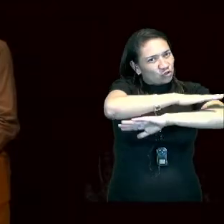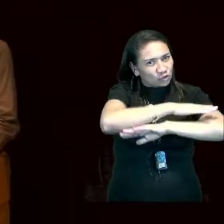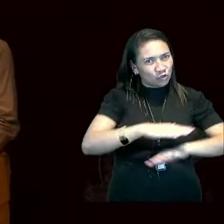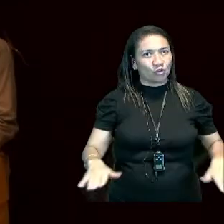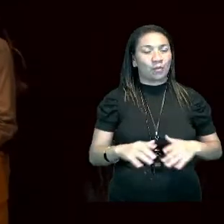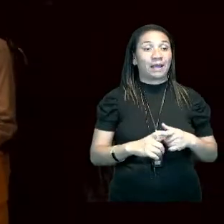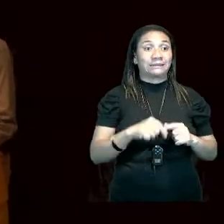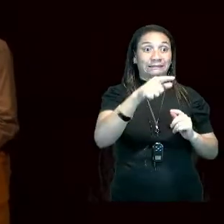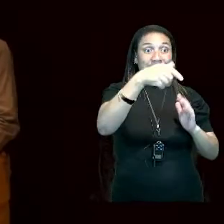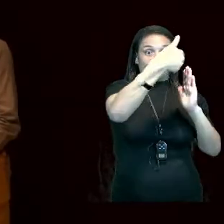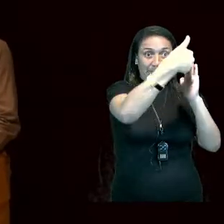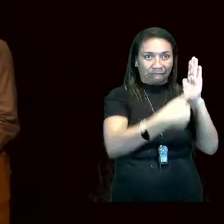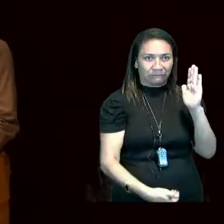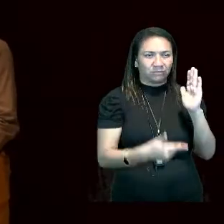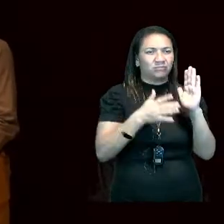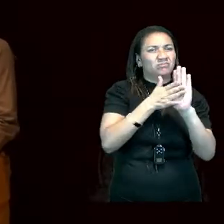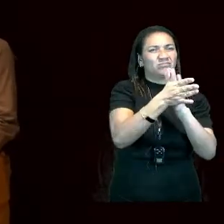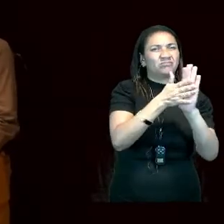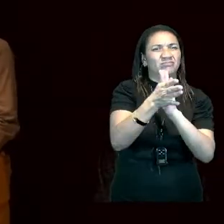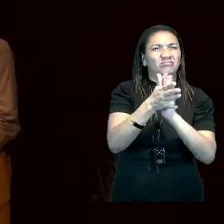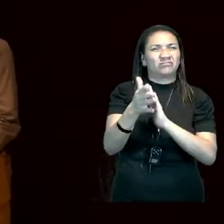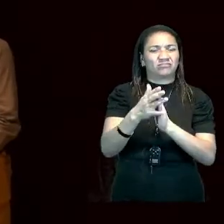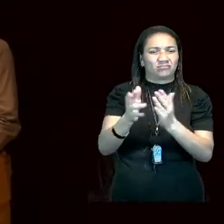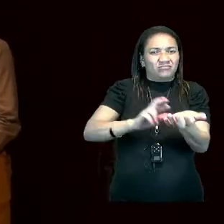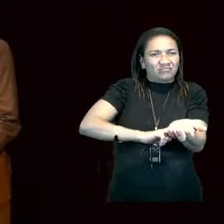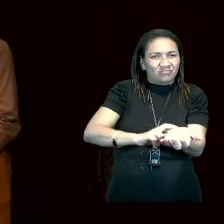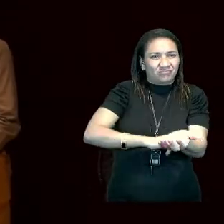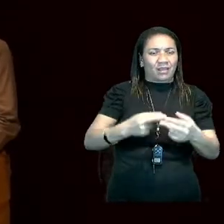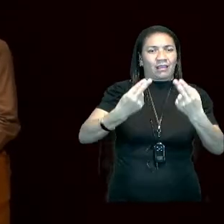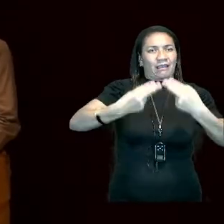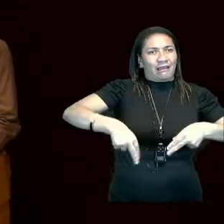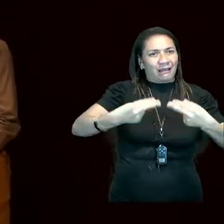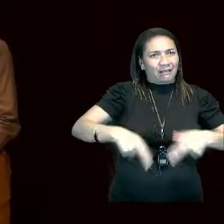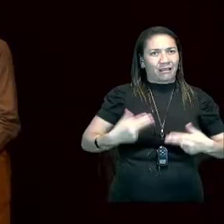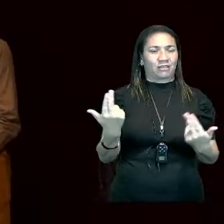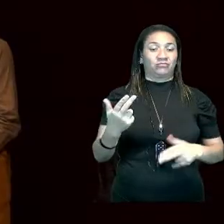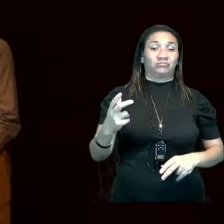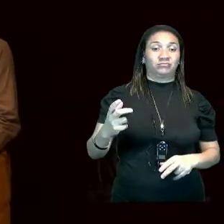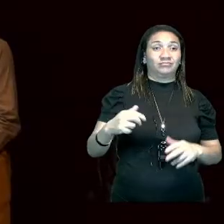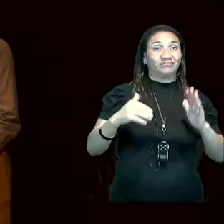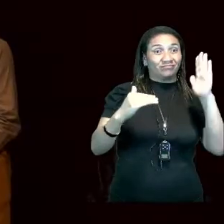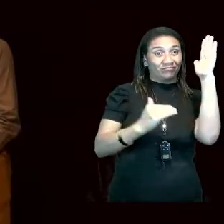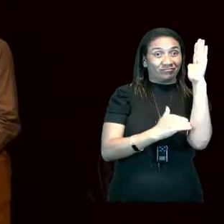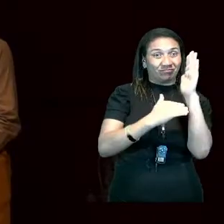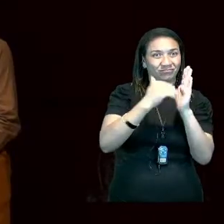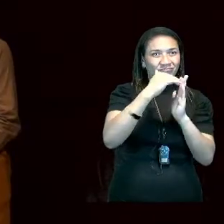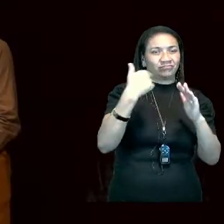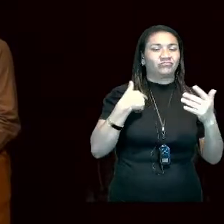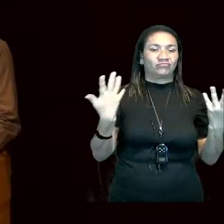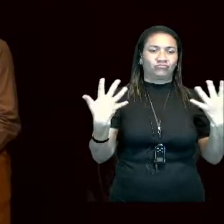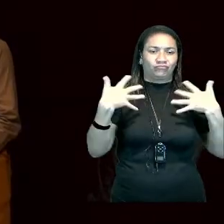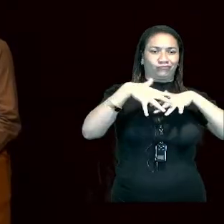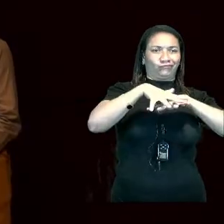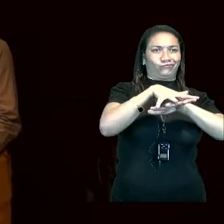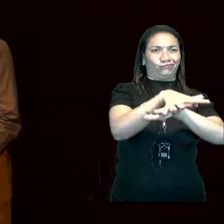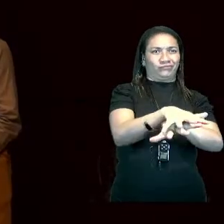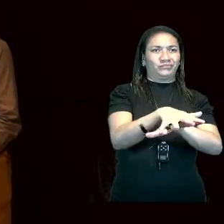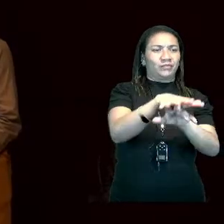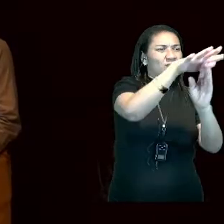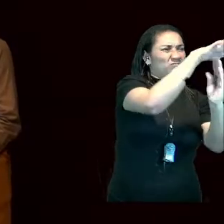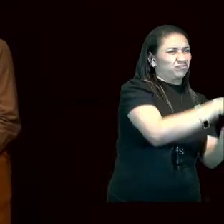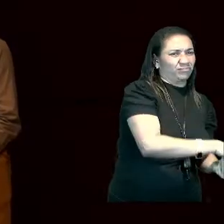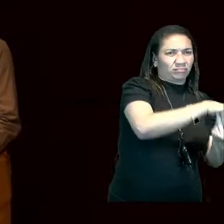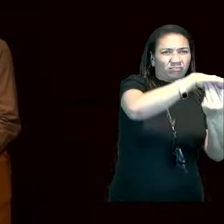to understanding how race, gender, and class intersect in the structures of